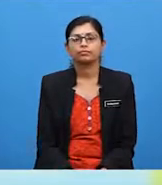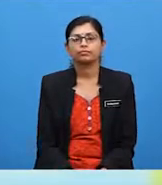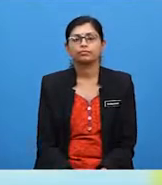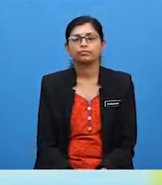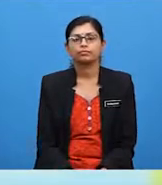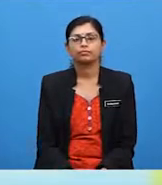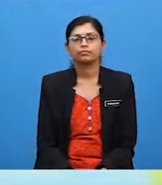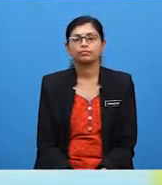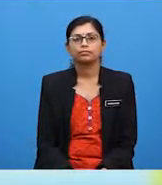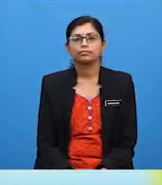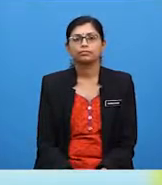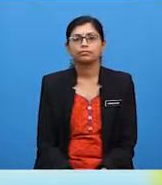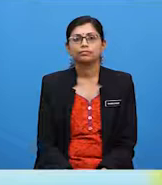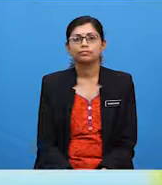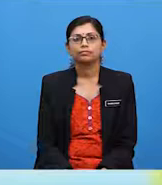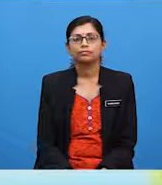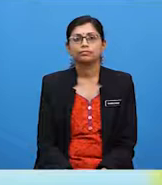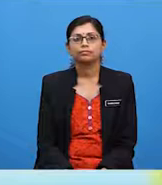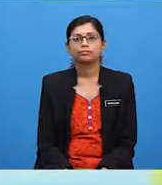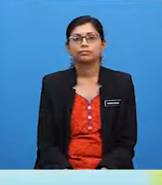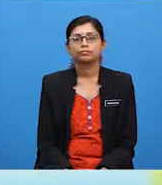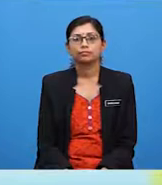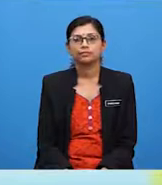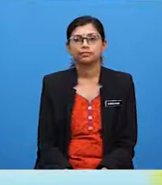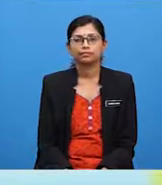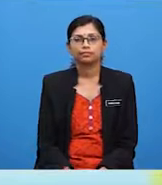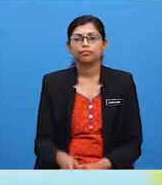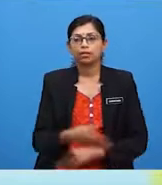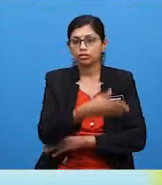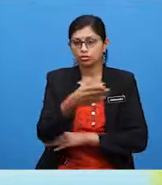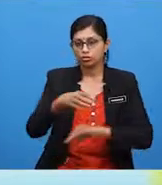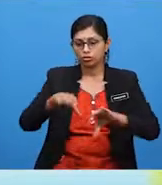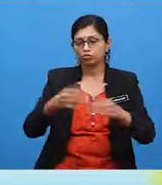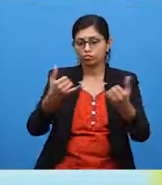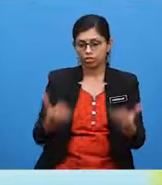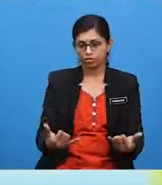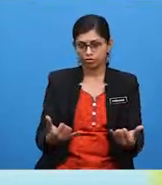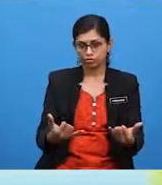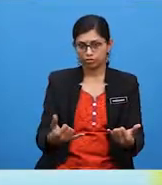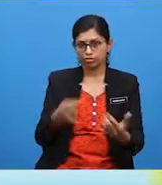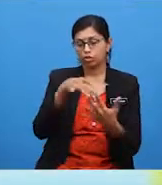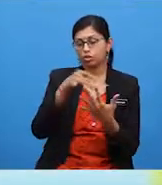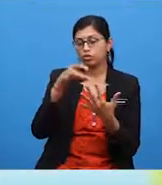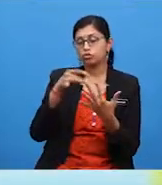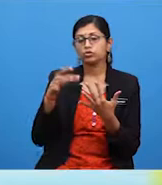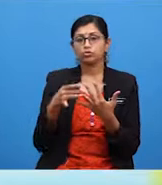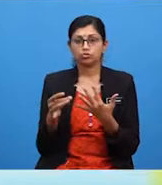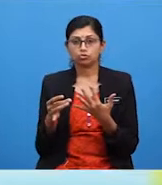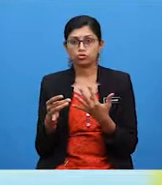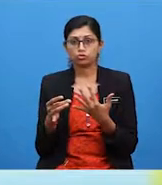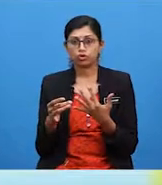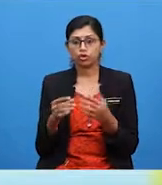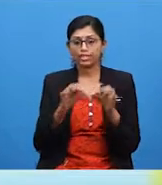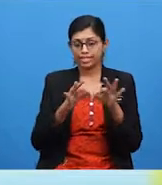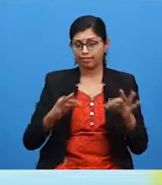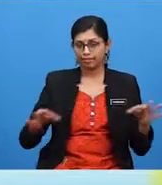This is what you are going to do now. You are going to choose the expressions and match